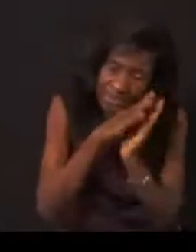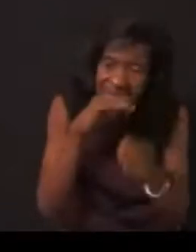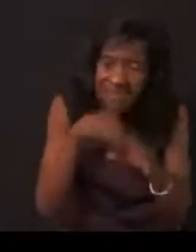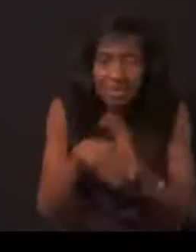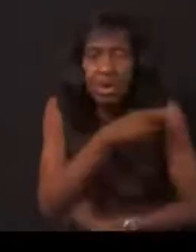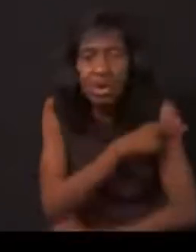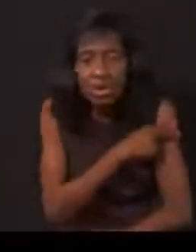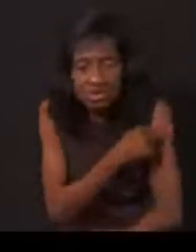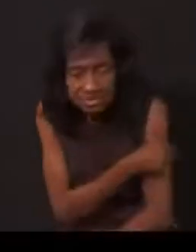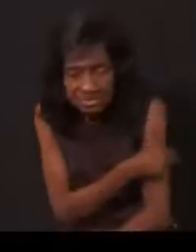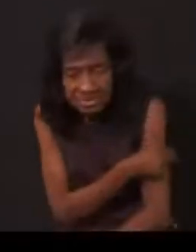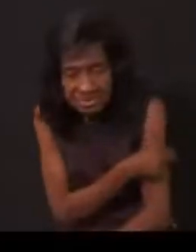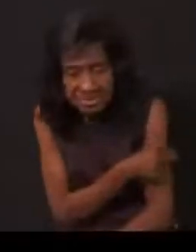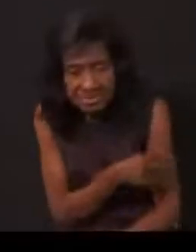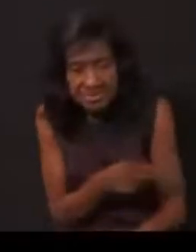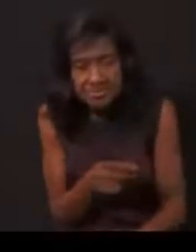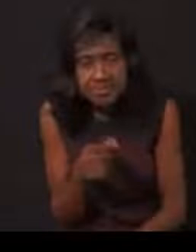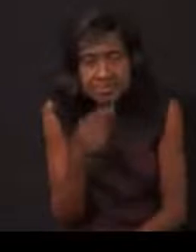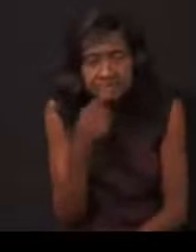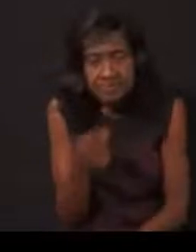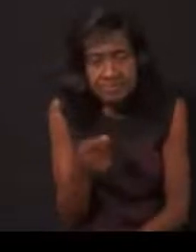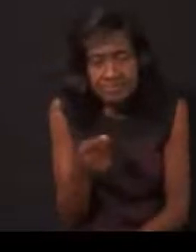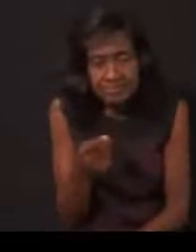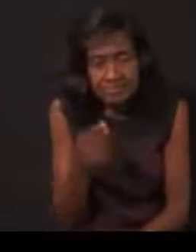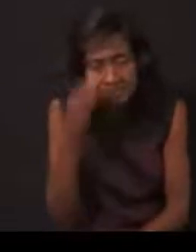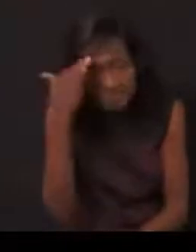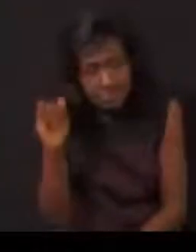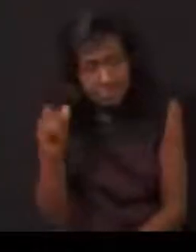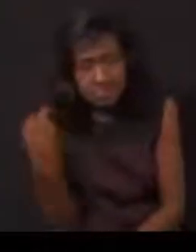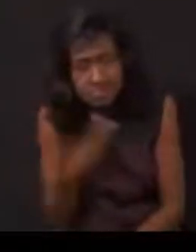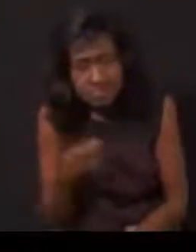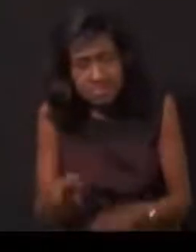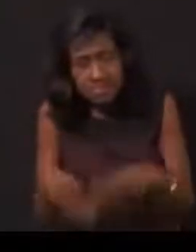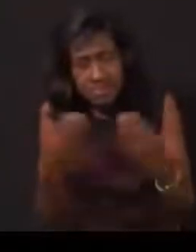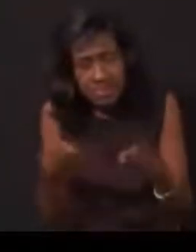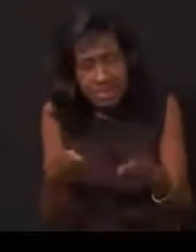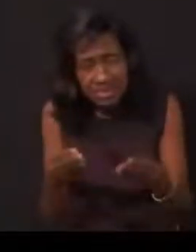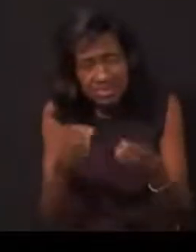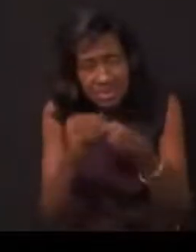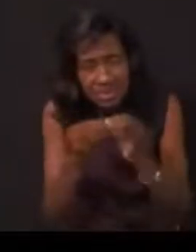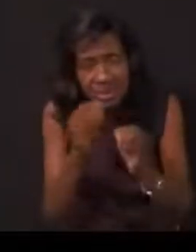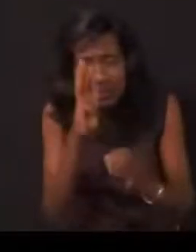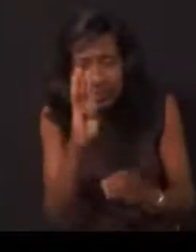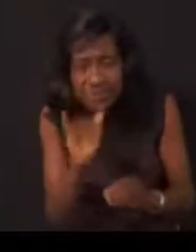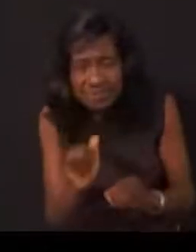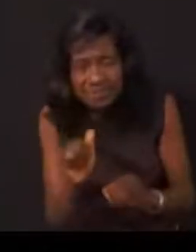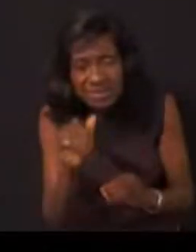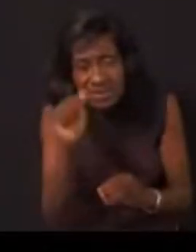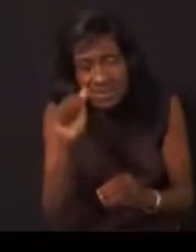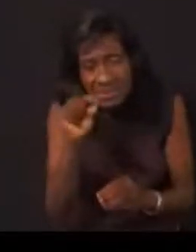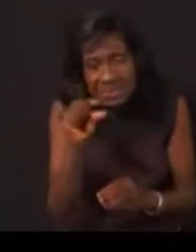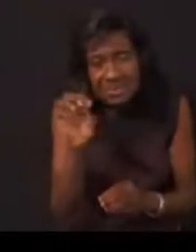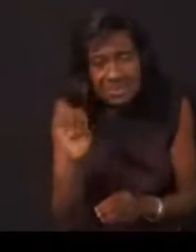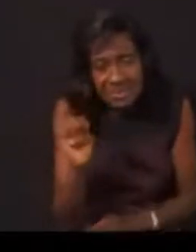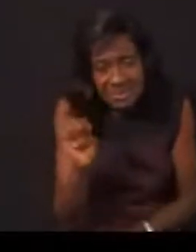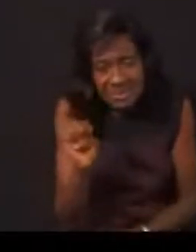The reason that we've given the breakdown by age is because we know that the